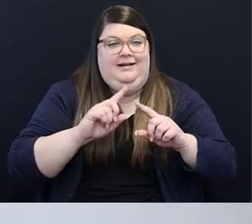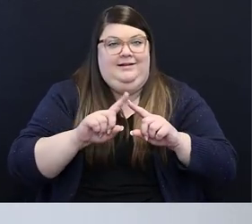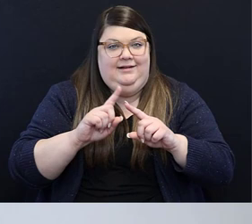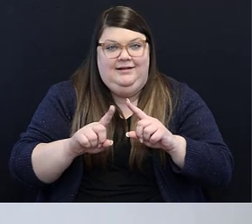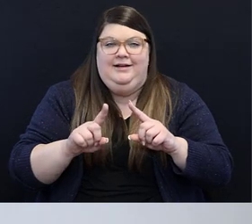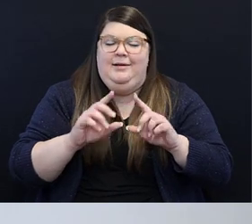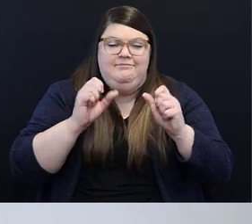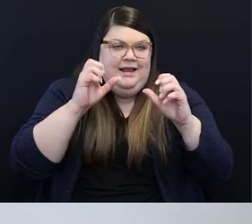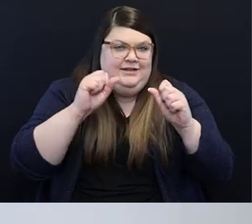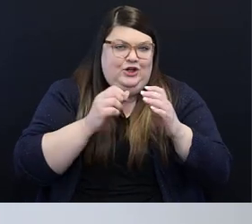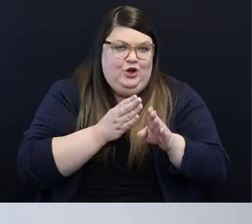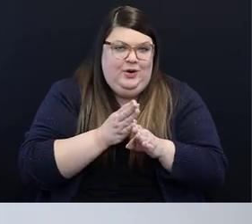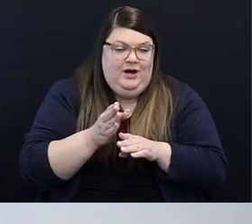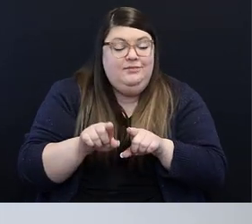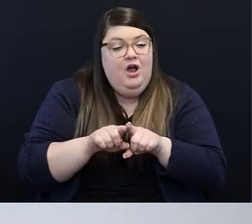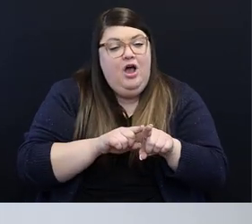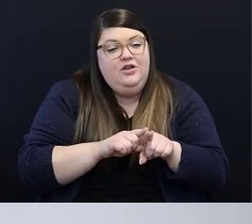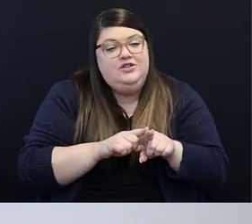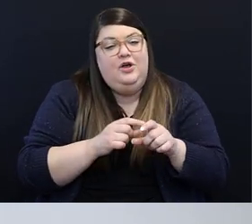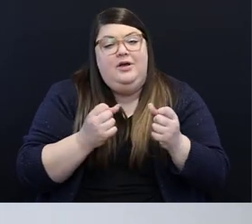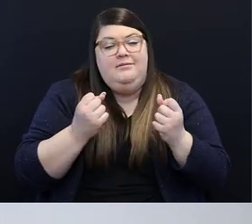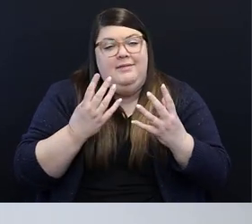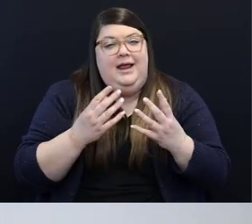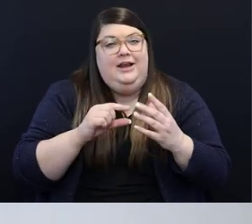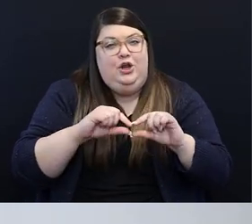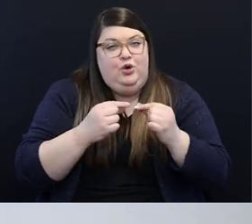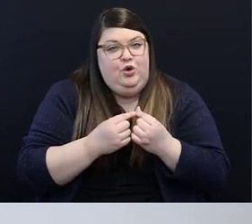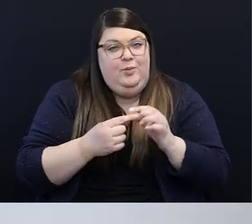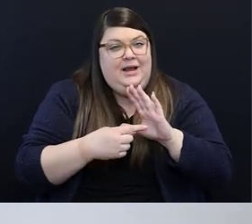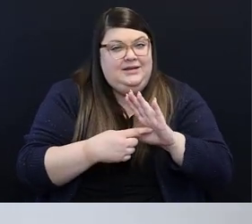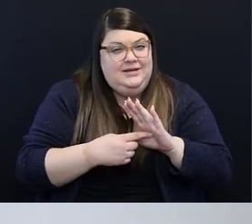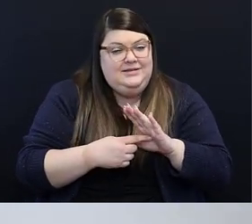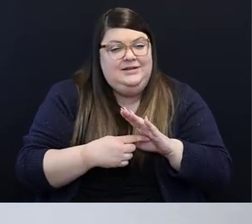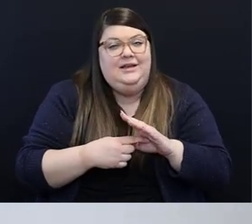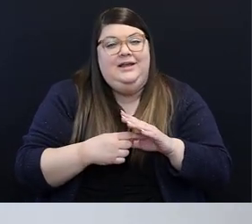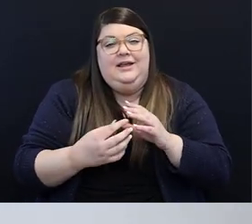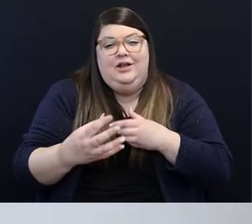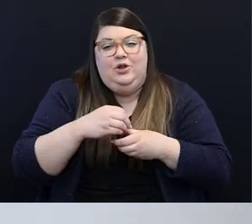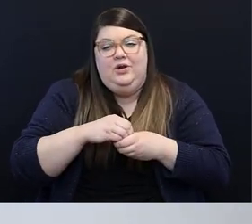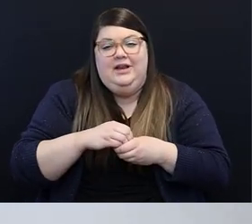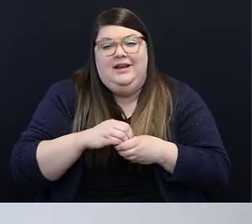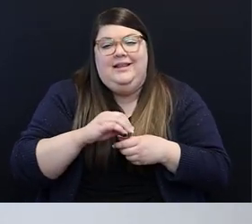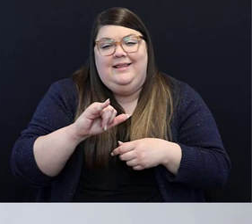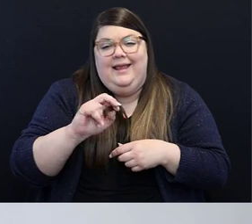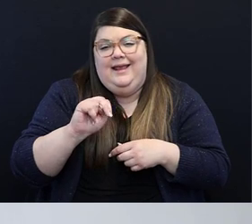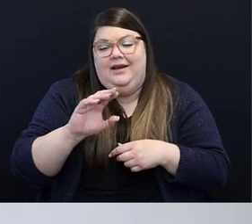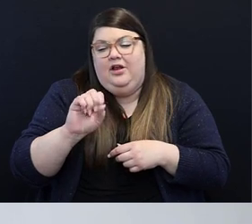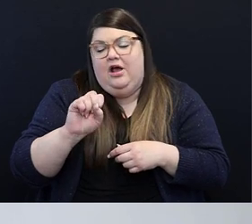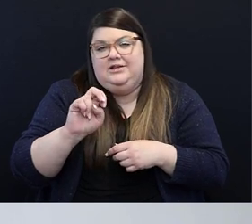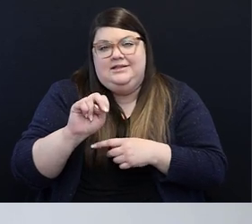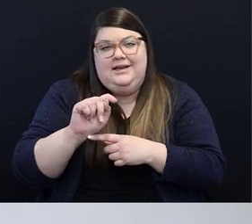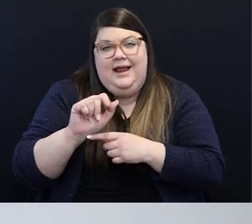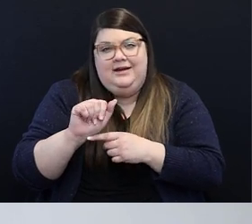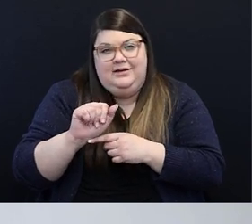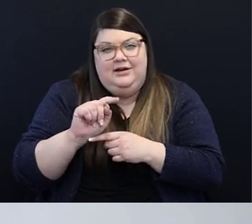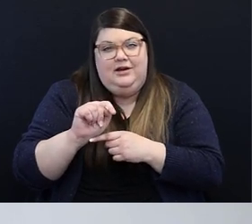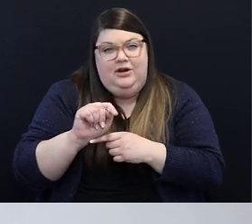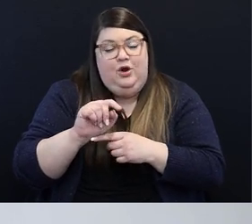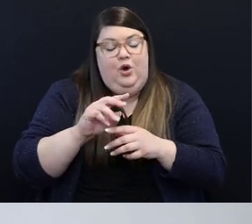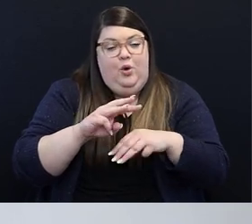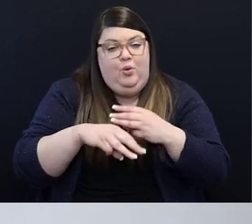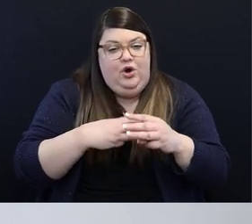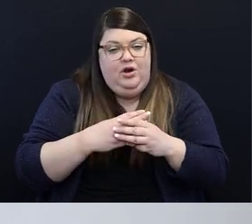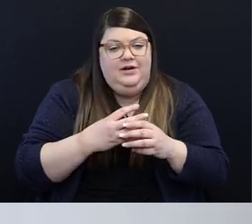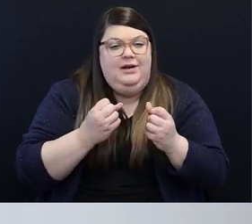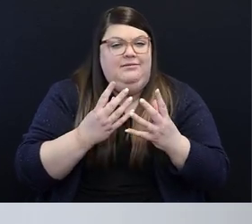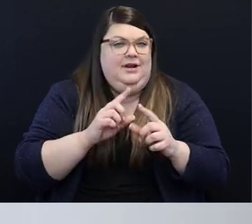amazing career. She's also curated several group exhibitions, including The Inconstant World, A Shape That Stands Up, and Sisters and